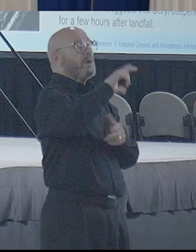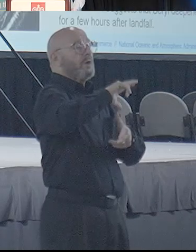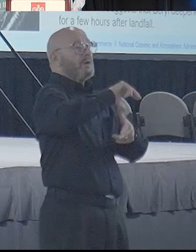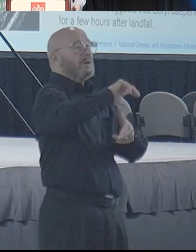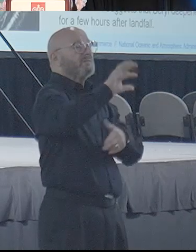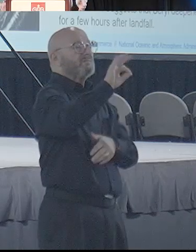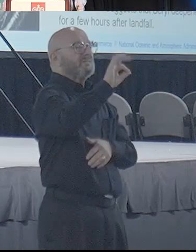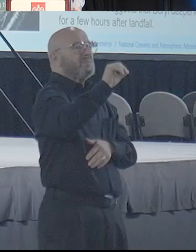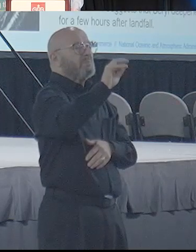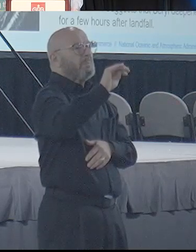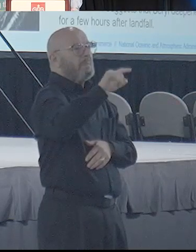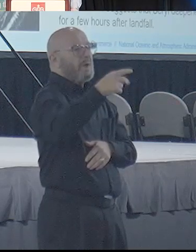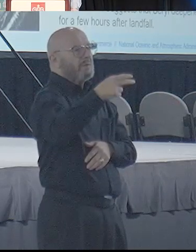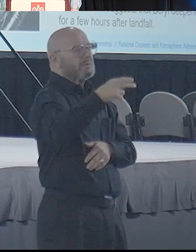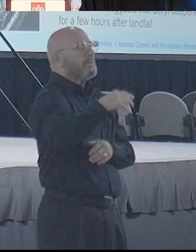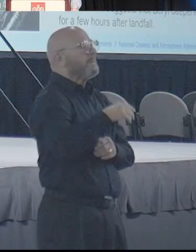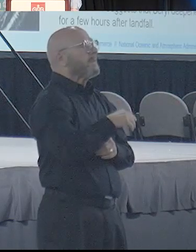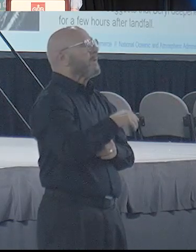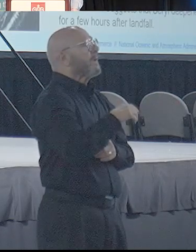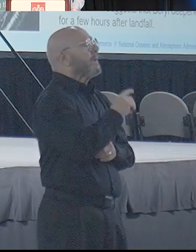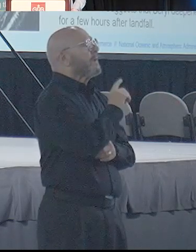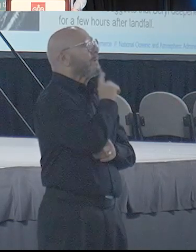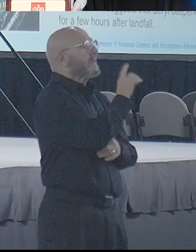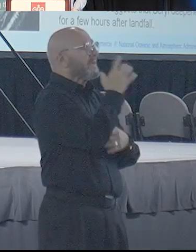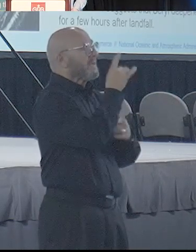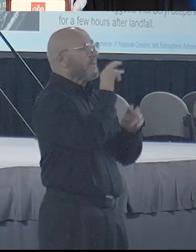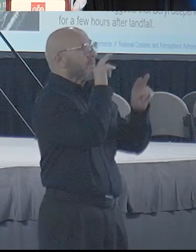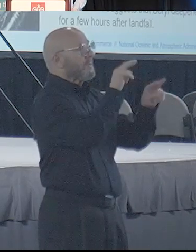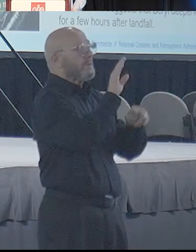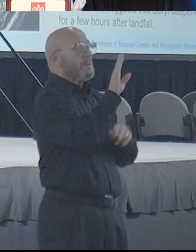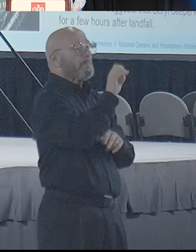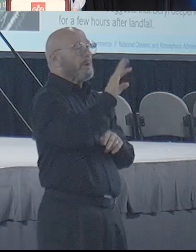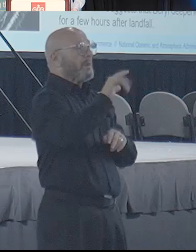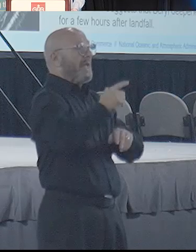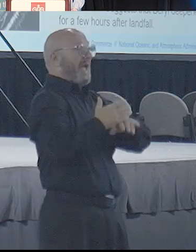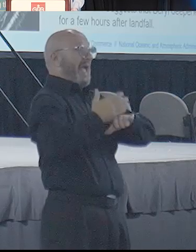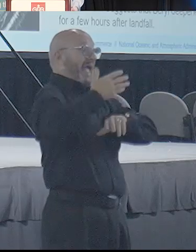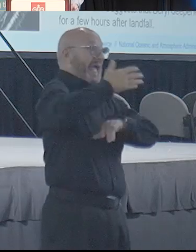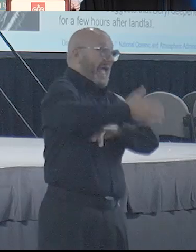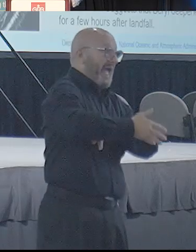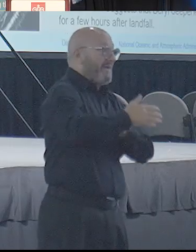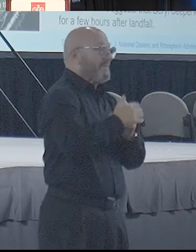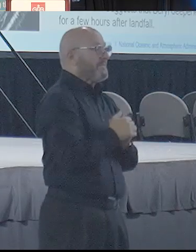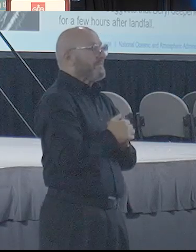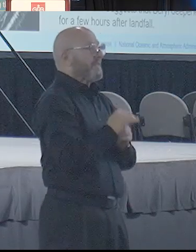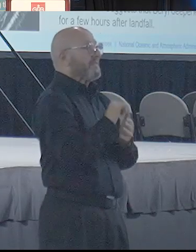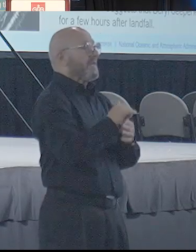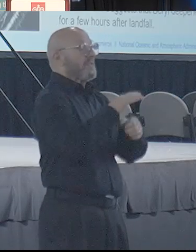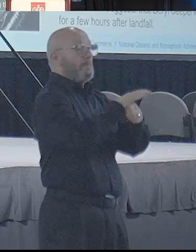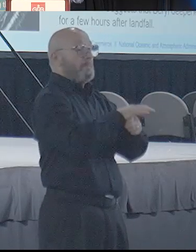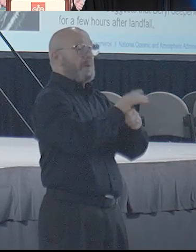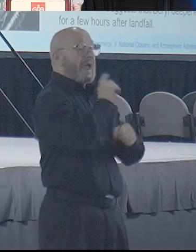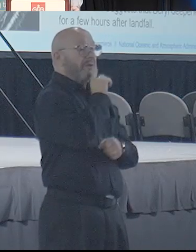scale. And one of the things that I wanted to point out that was very interesting at looking at Beryl after the fact is that the pressure